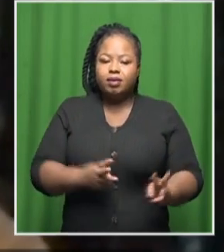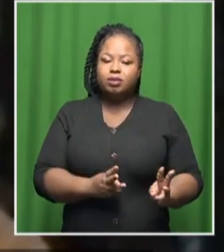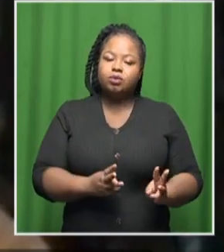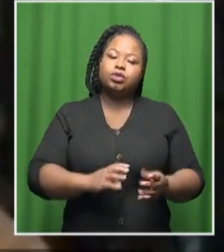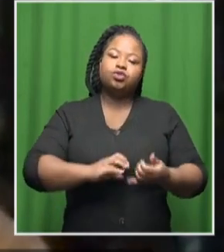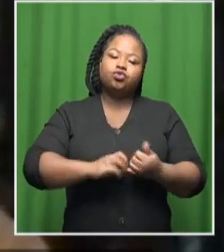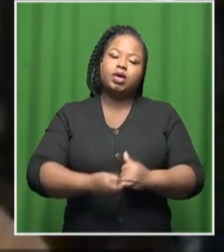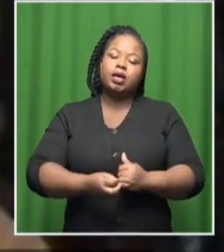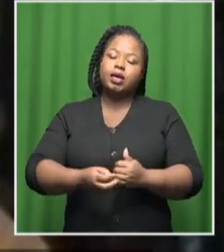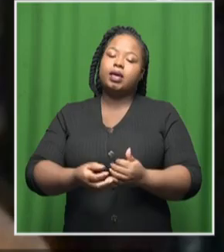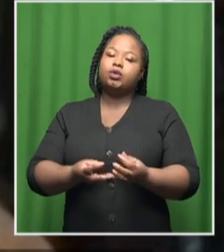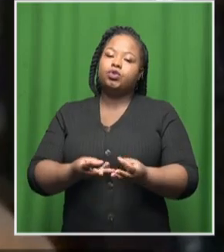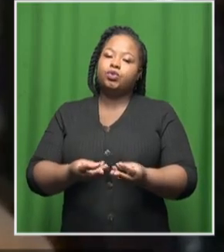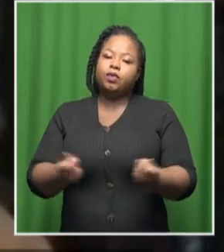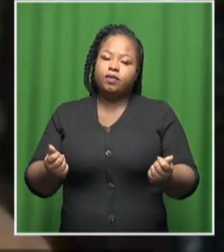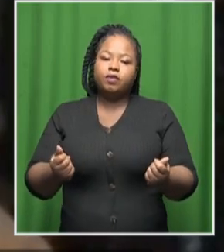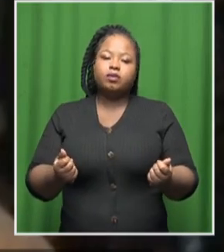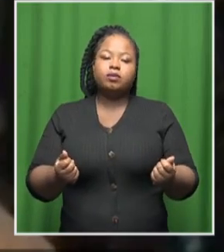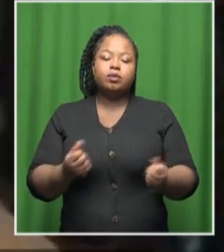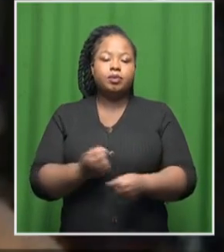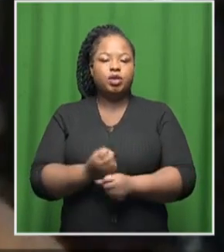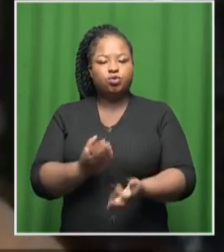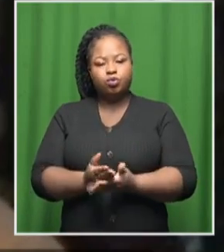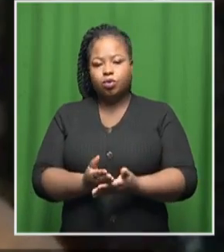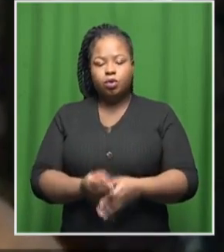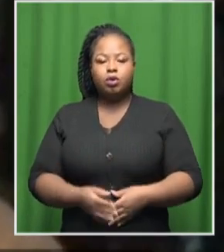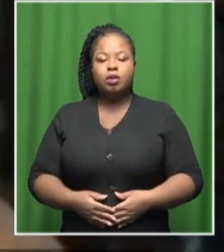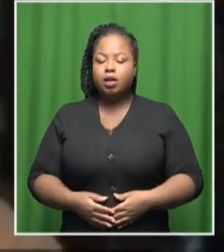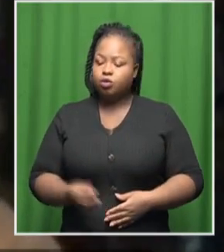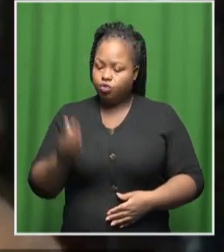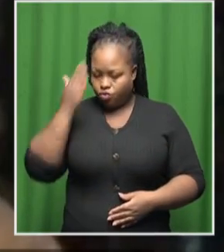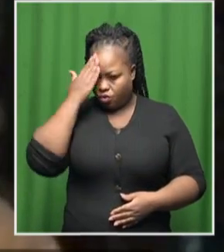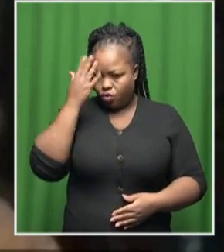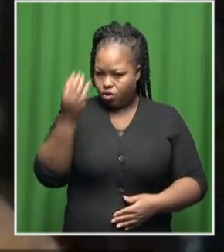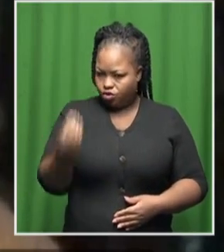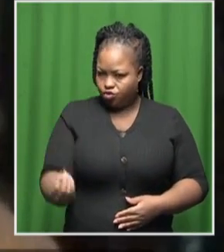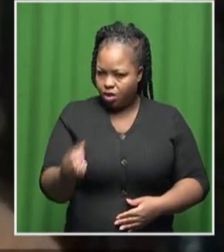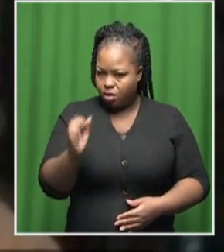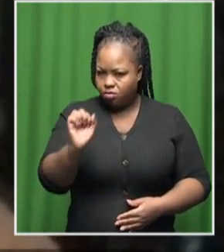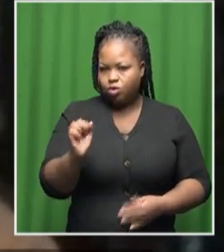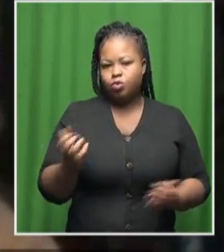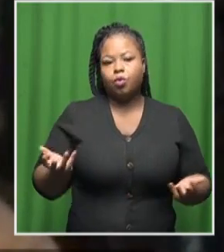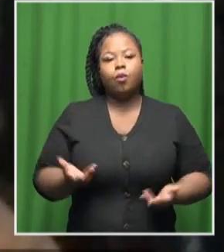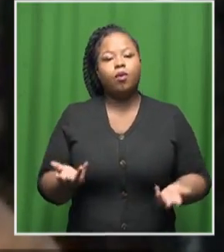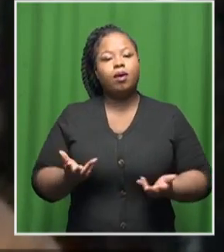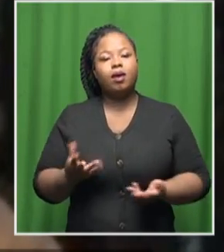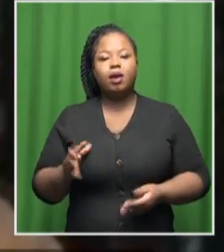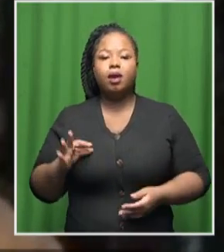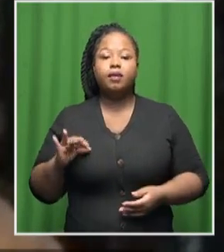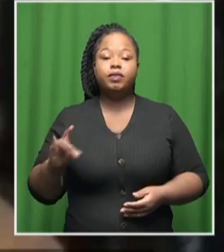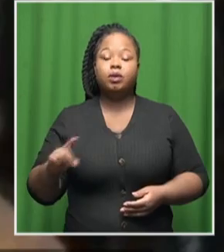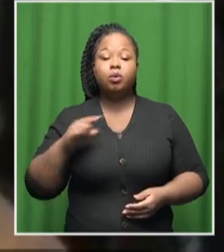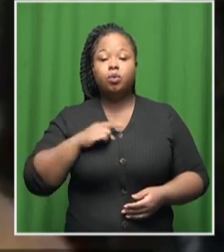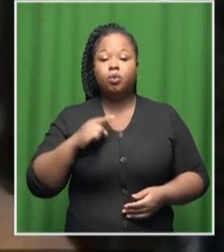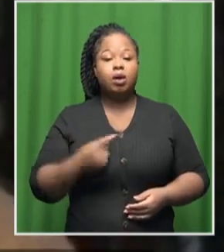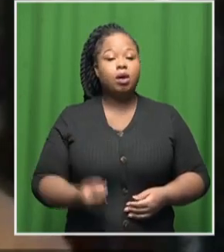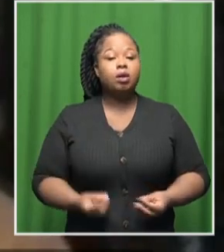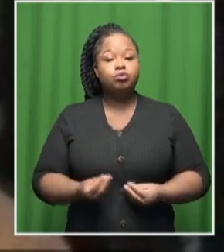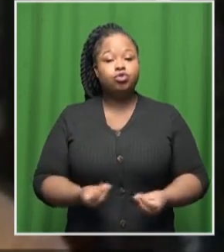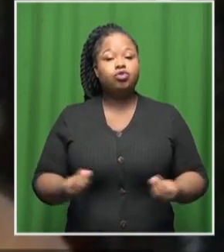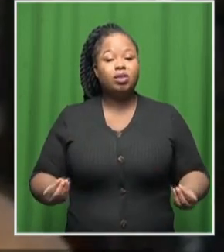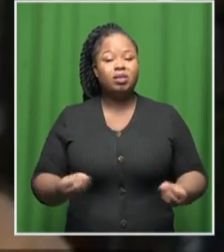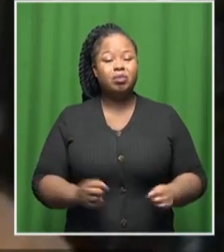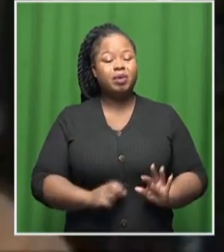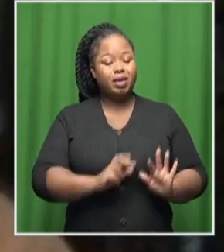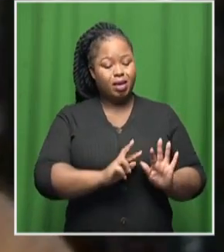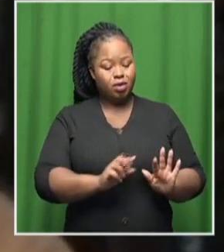help you in touch with the interactions or the whereabouts of your child, right, on a daily basis, because children spend around 8 to 9 hours in